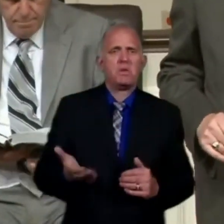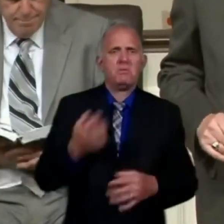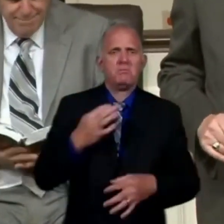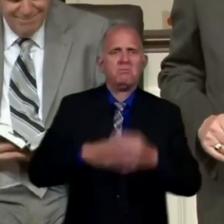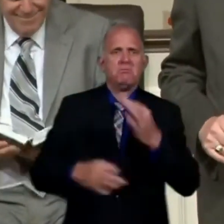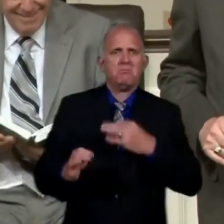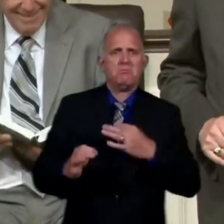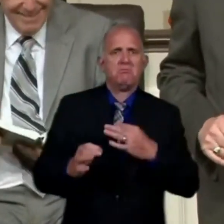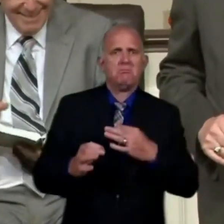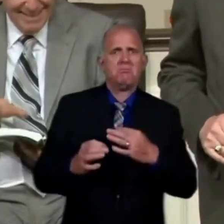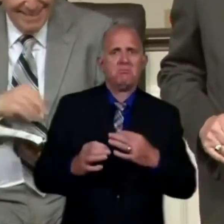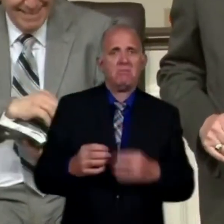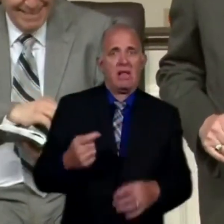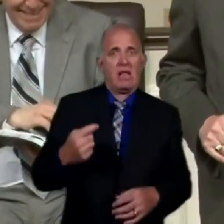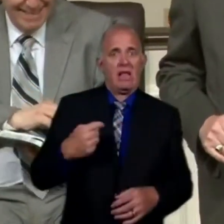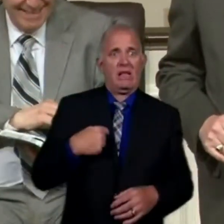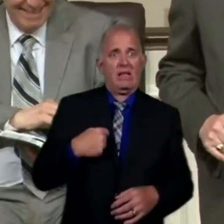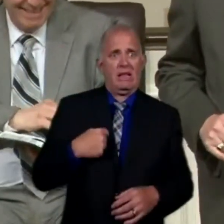I'm not there yet.